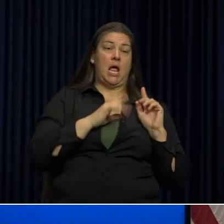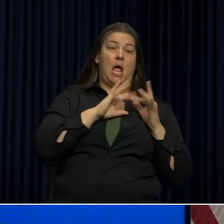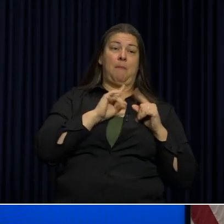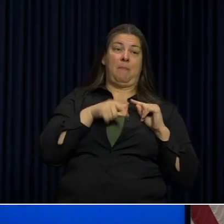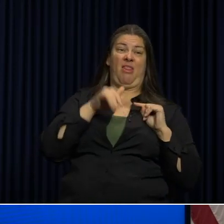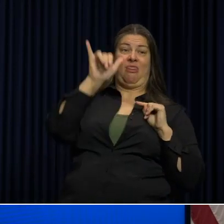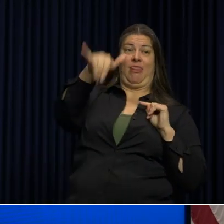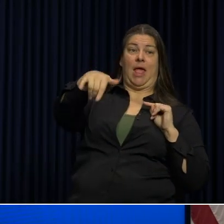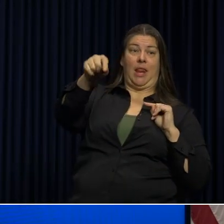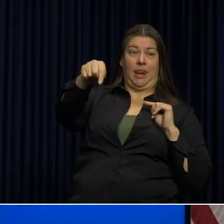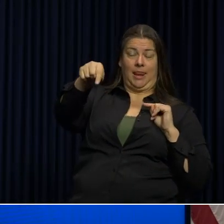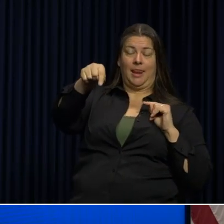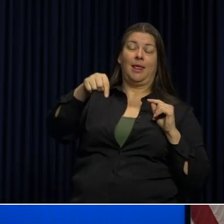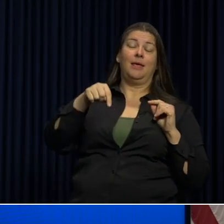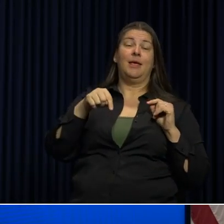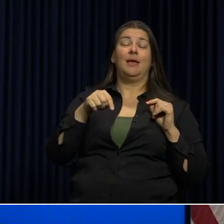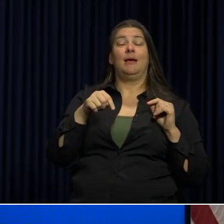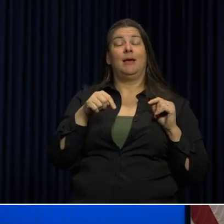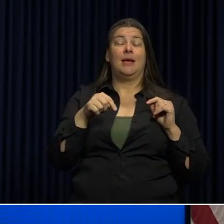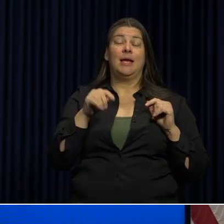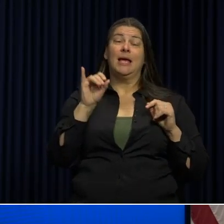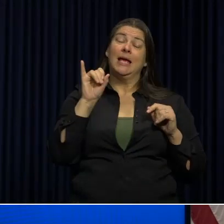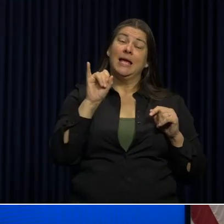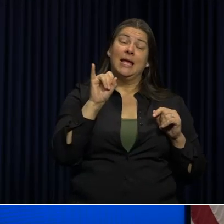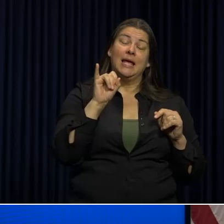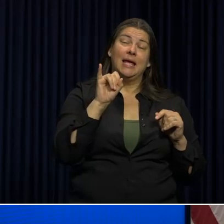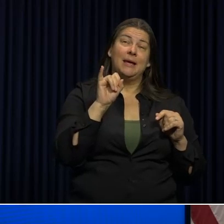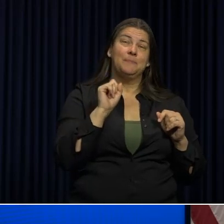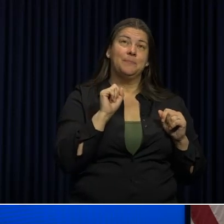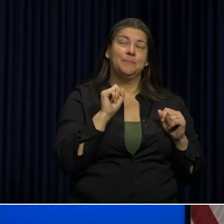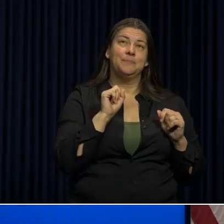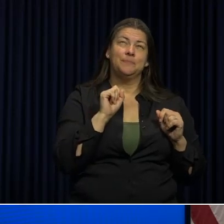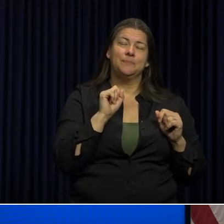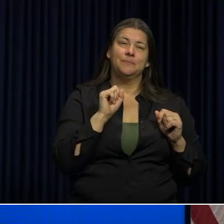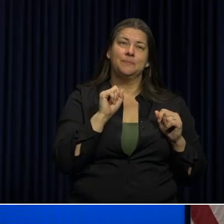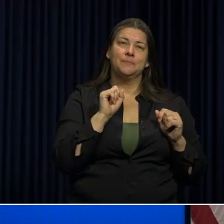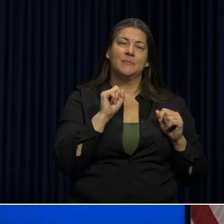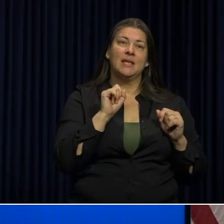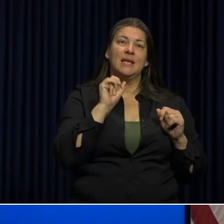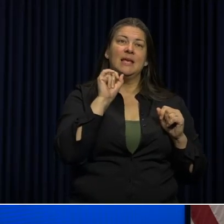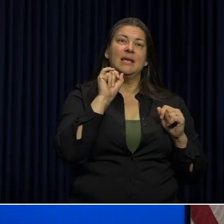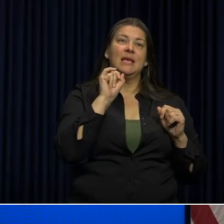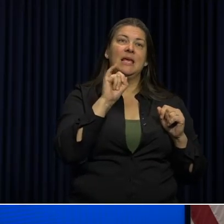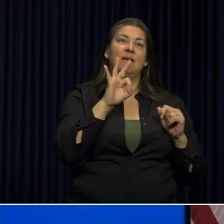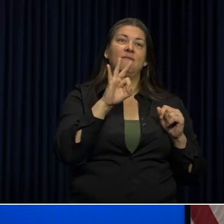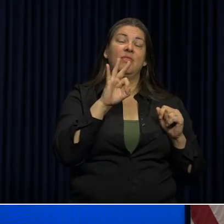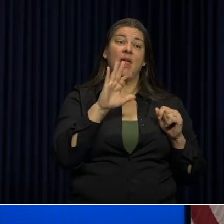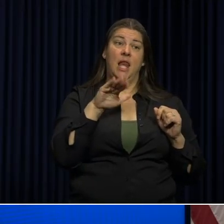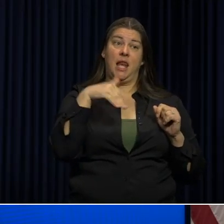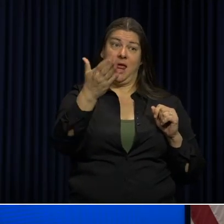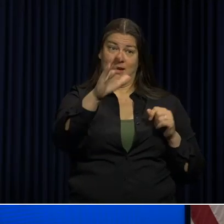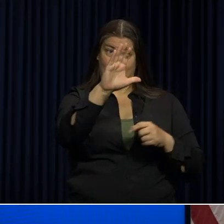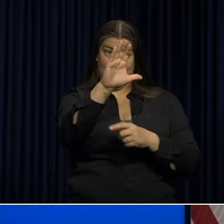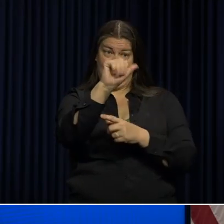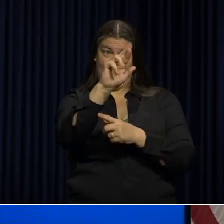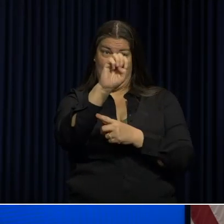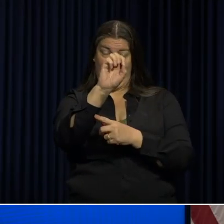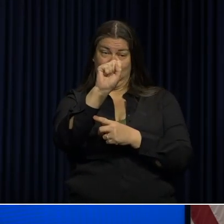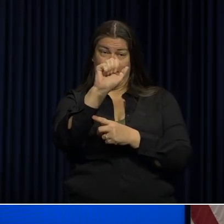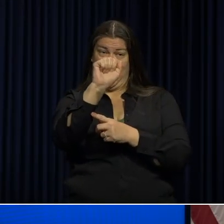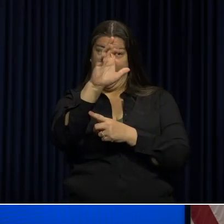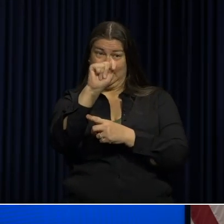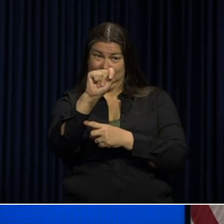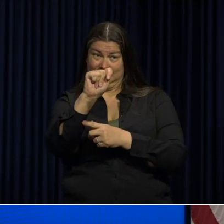the state does not, if the next CARES Act package does not include budget assistance